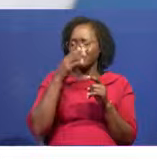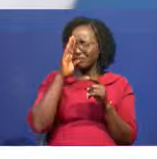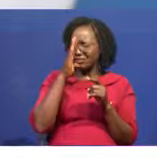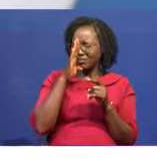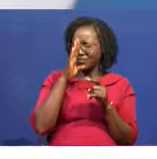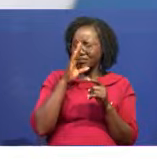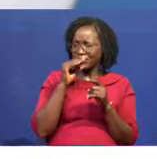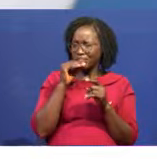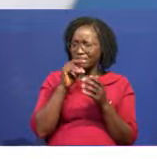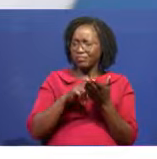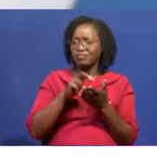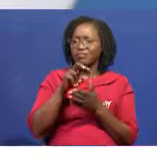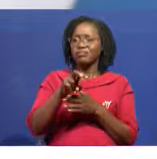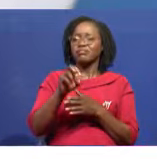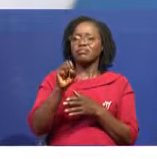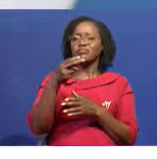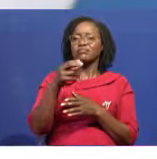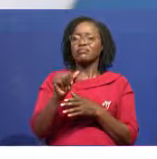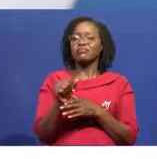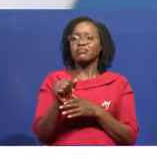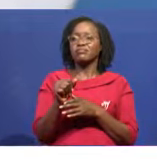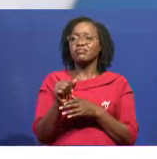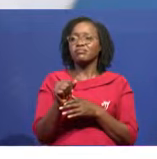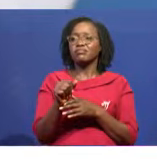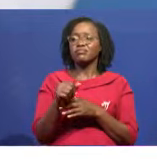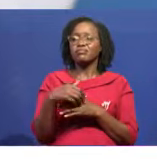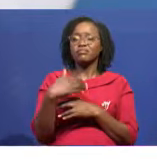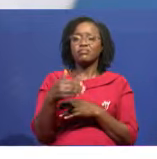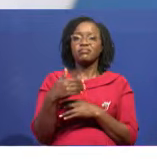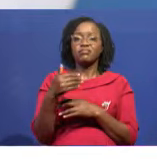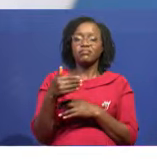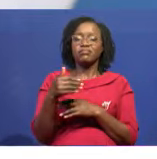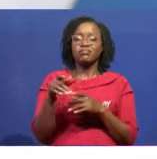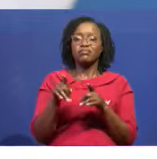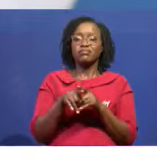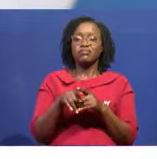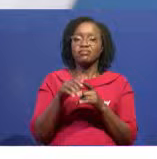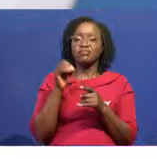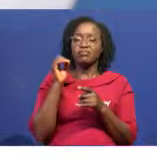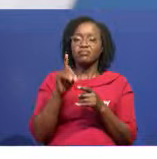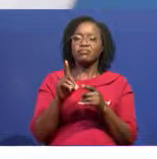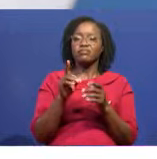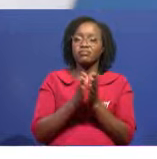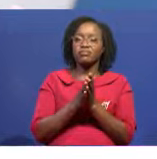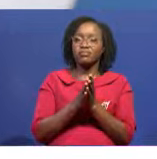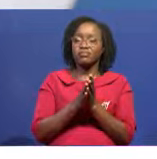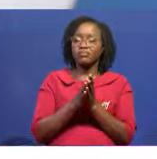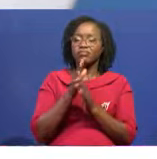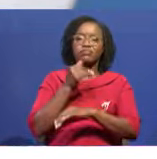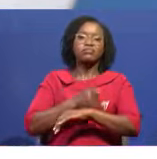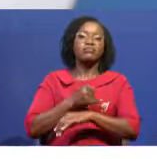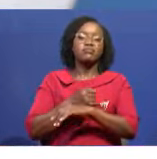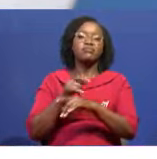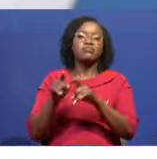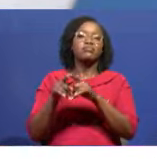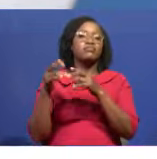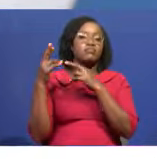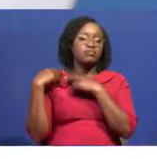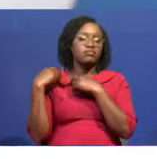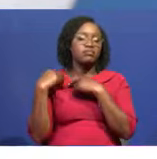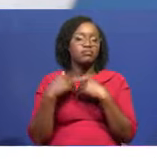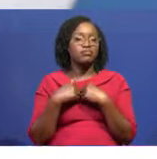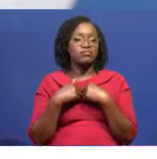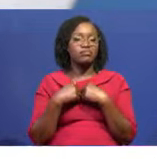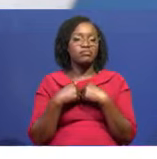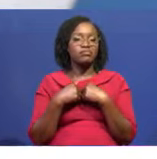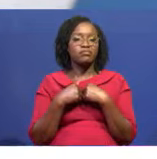the advantages of SHA as often as we should. And I think, unfortunately, the institution also charged with that responsibility